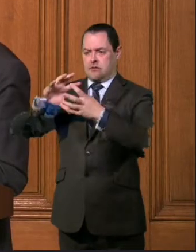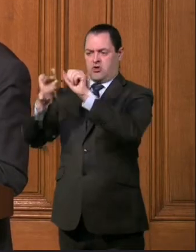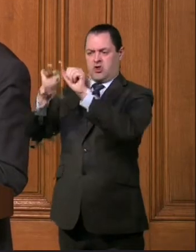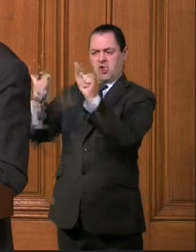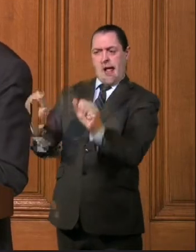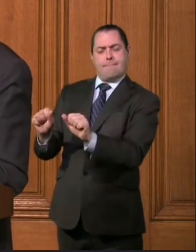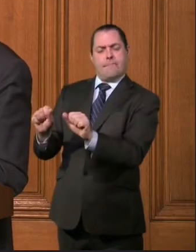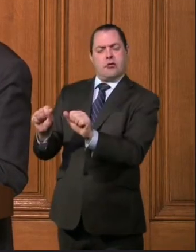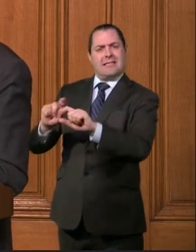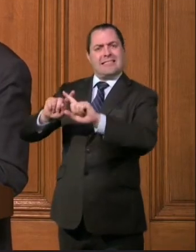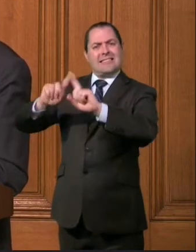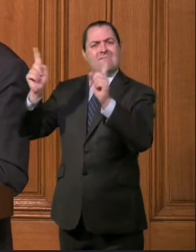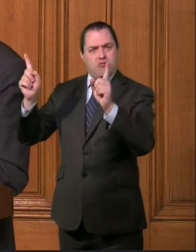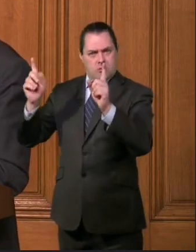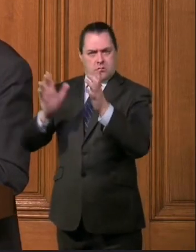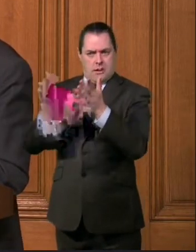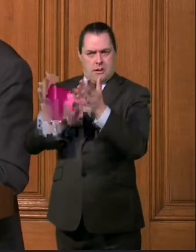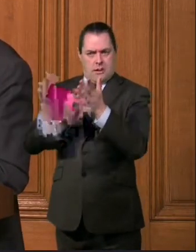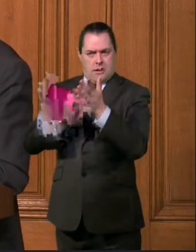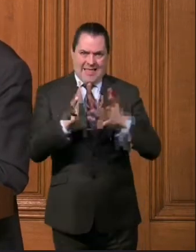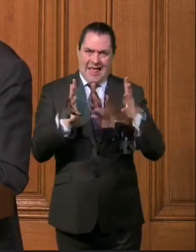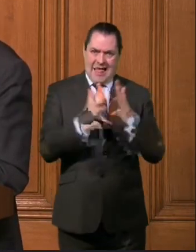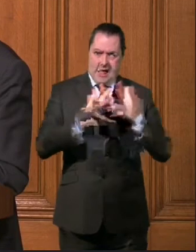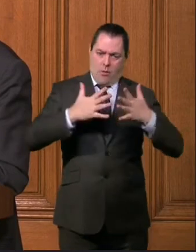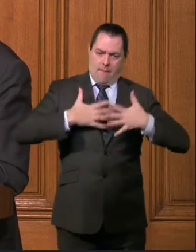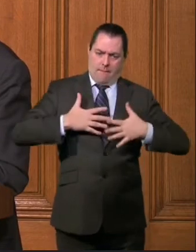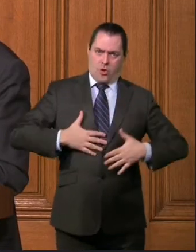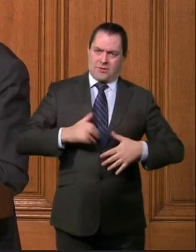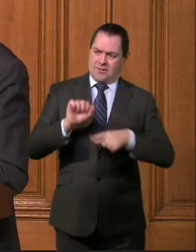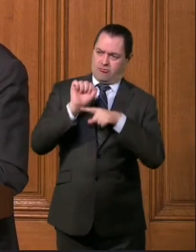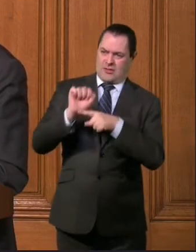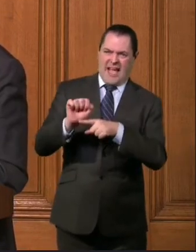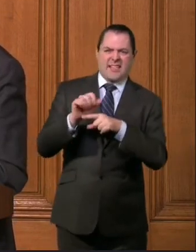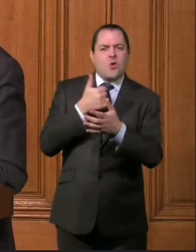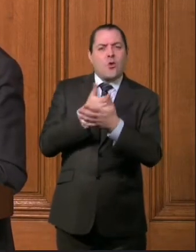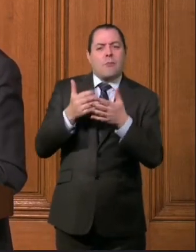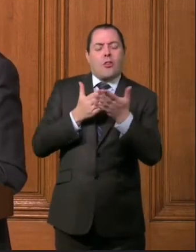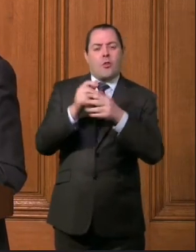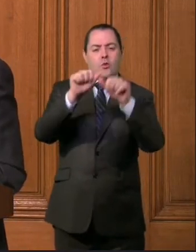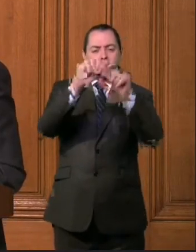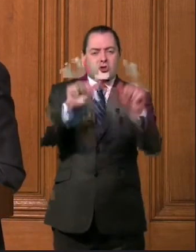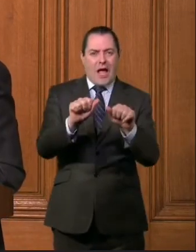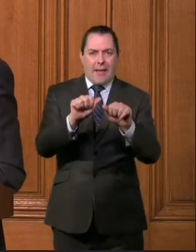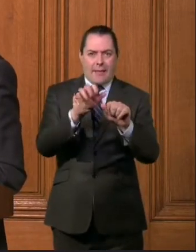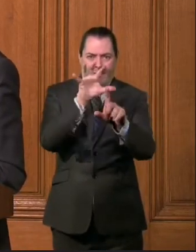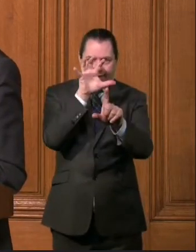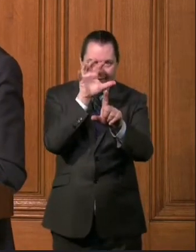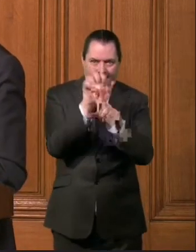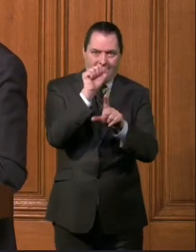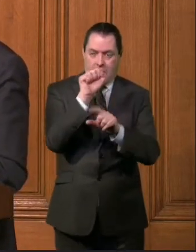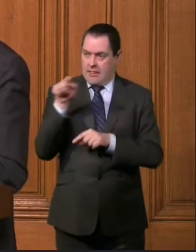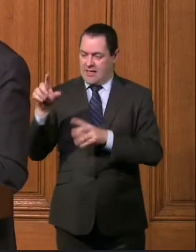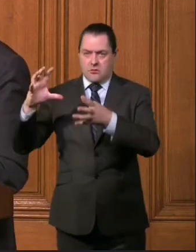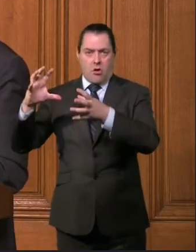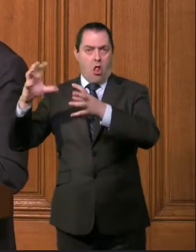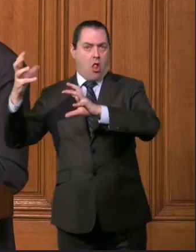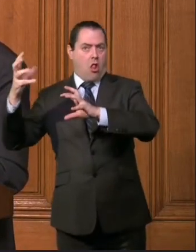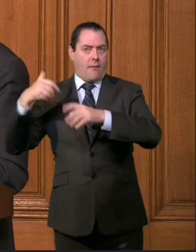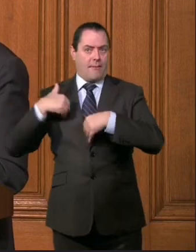the laboratory studies are suggesting a decreased binding. But I think it's too early to know the effect that will have on